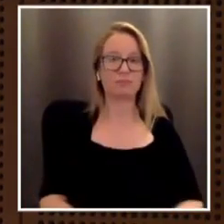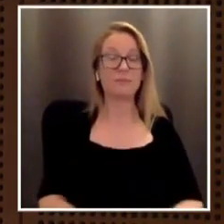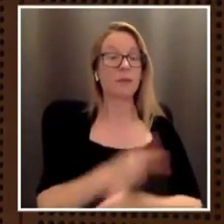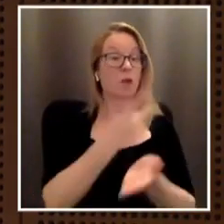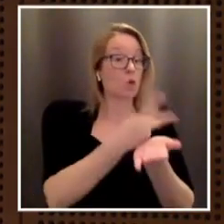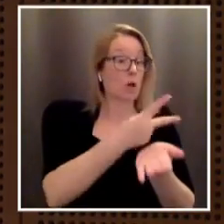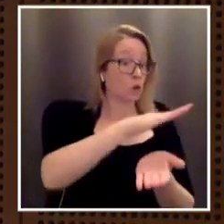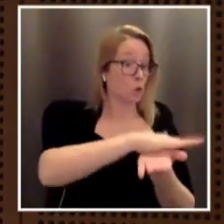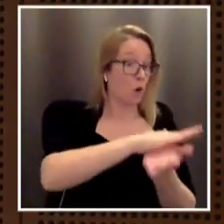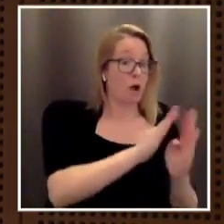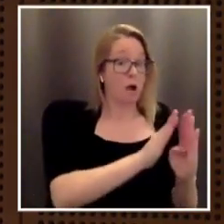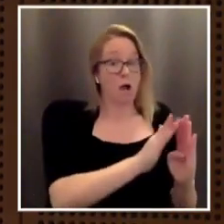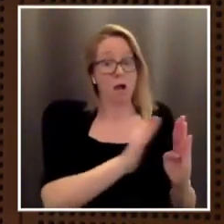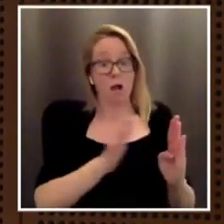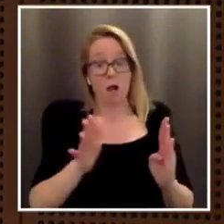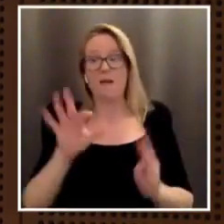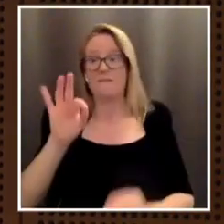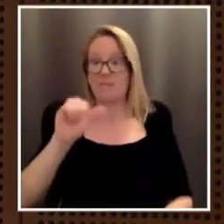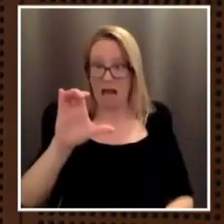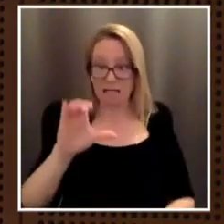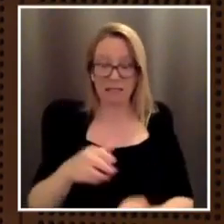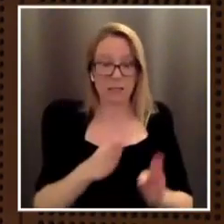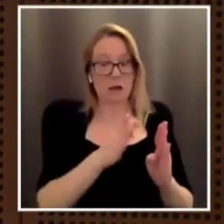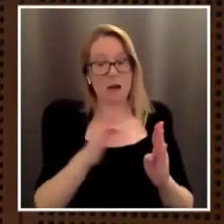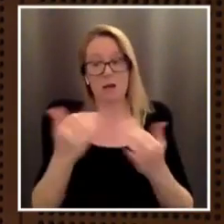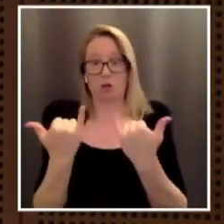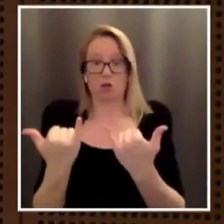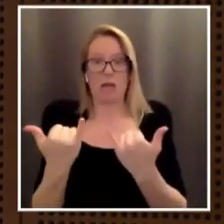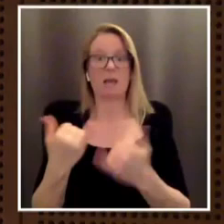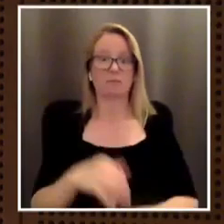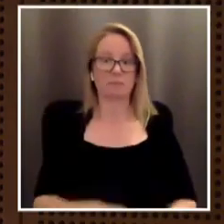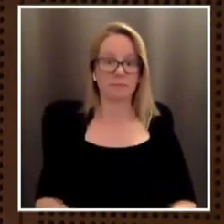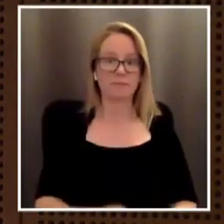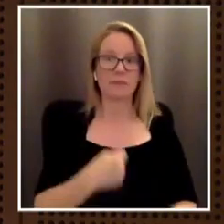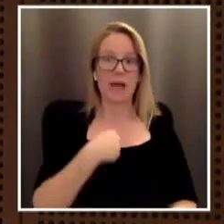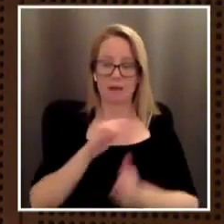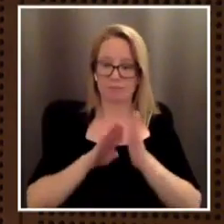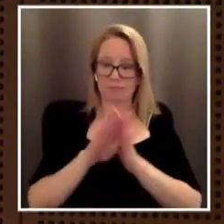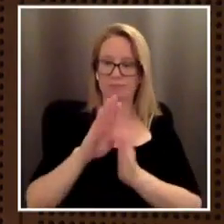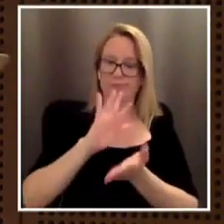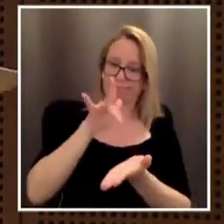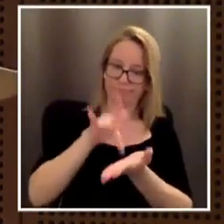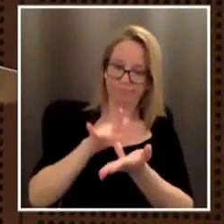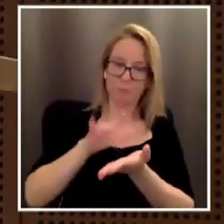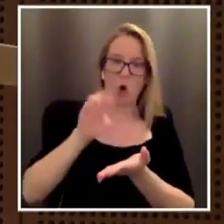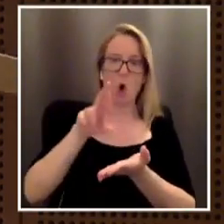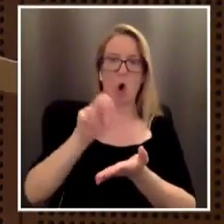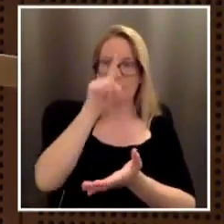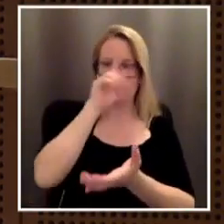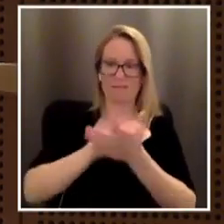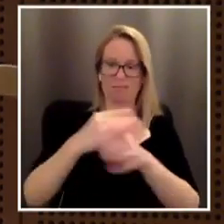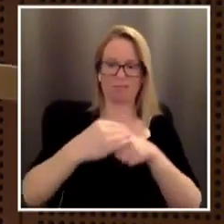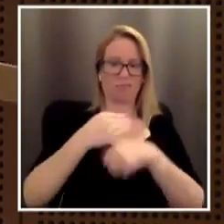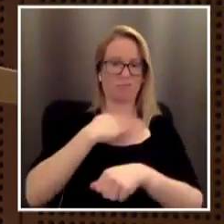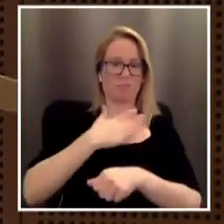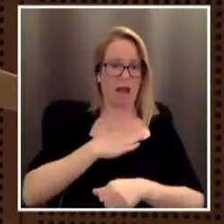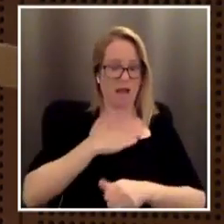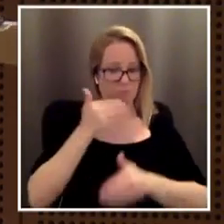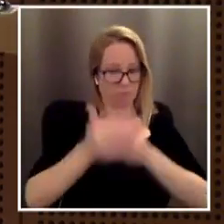school to being on the faculty, on to today, I've evolved a set of core beliefs that inform my process and my